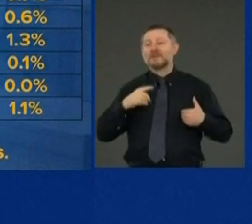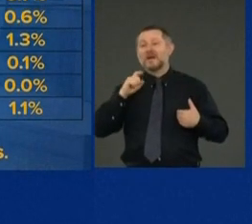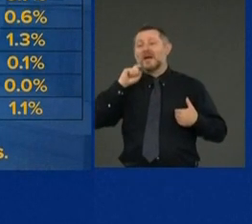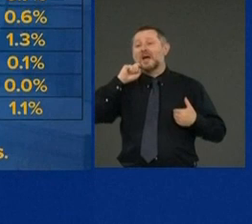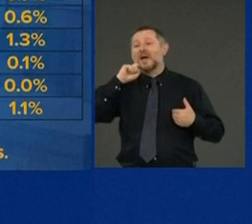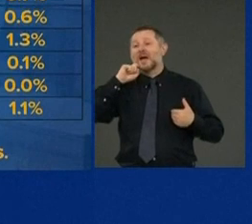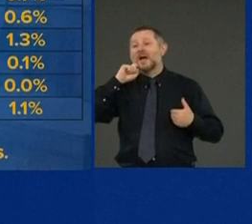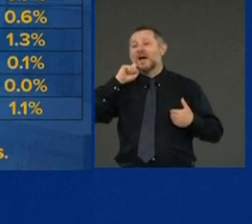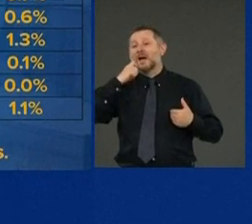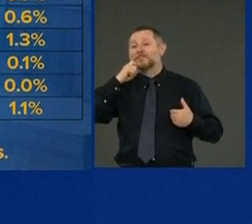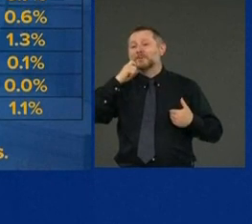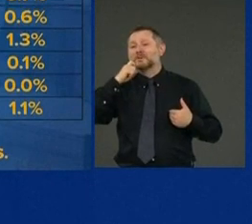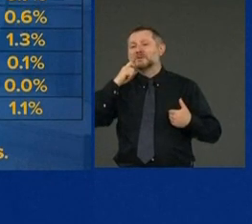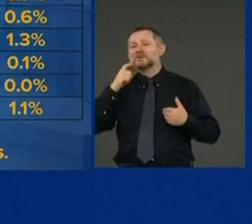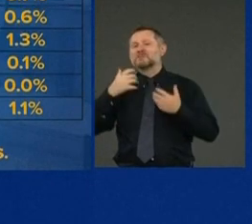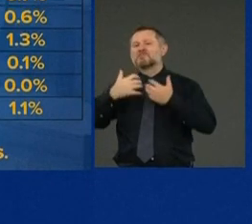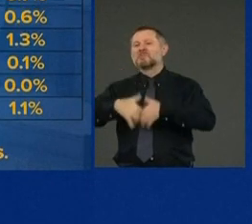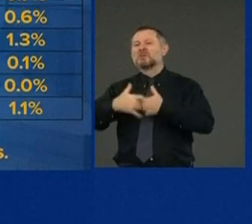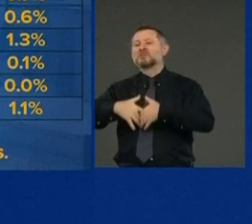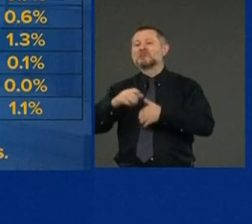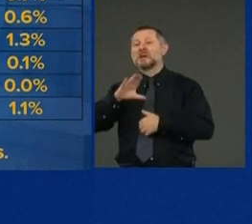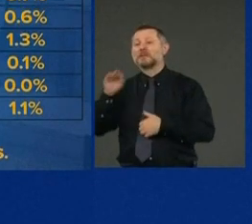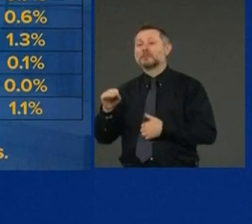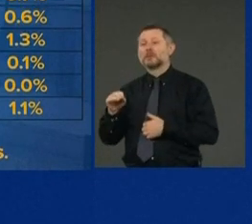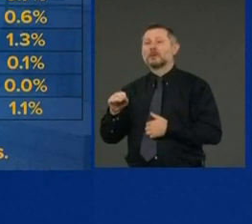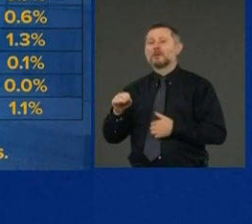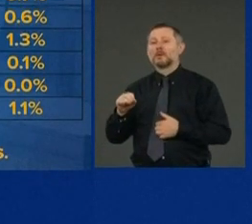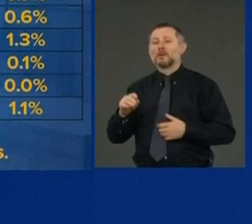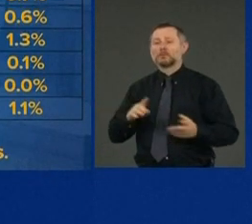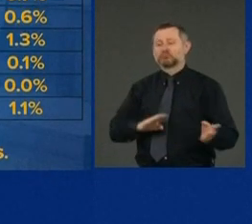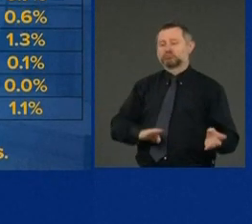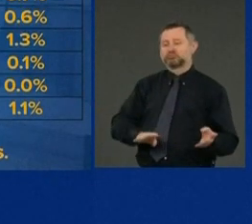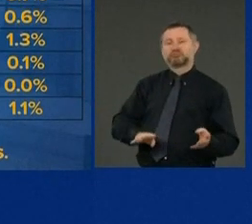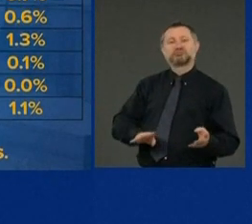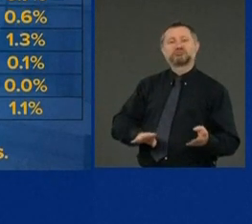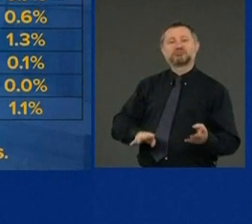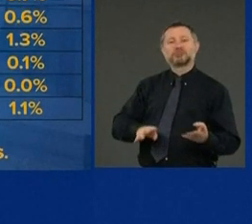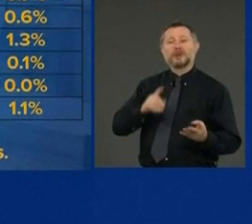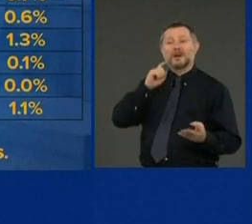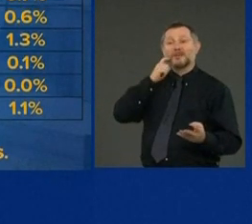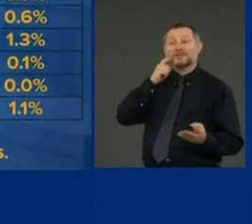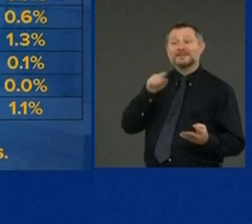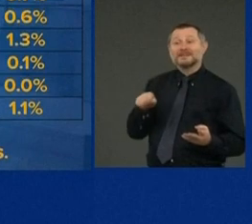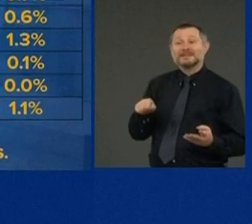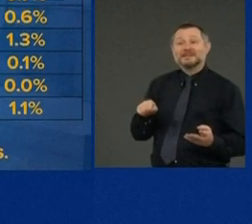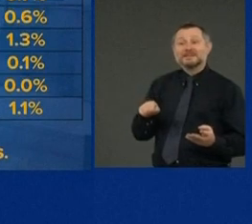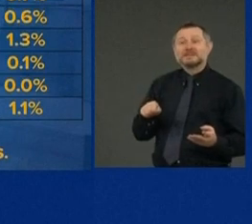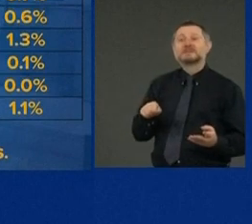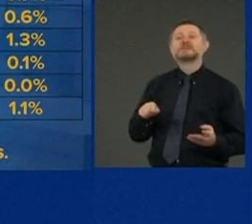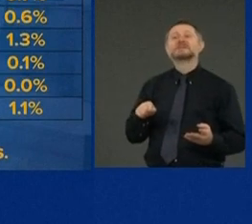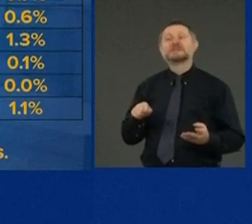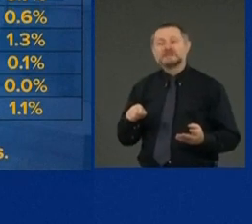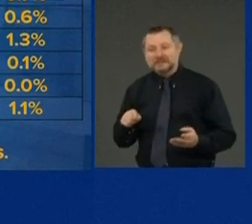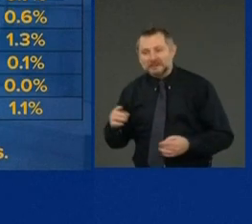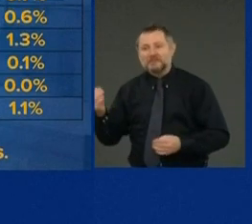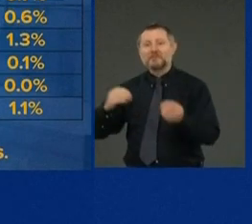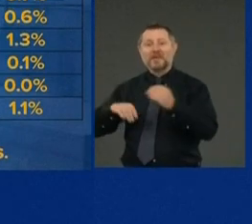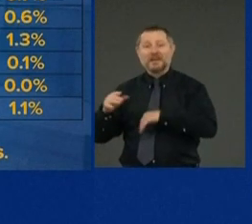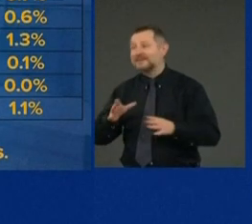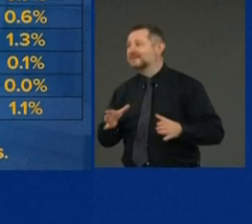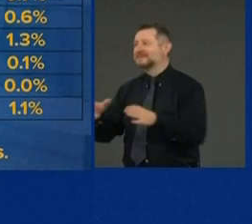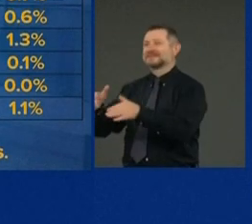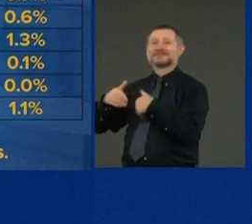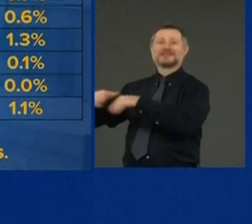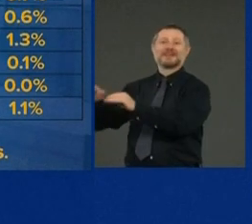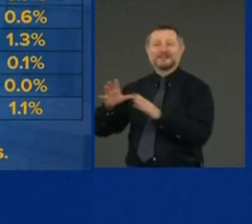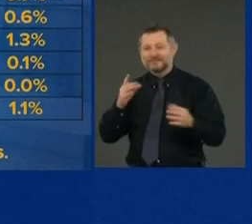plant where they take apples and they process apples for sale. And there